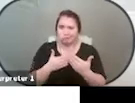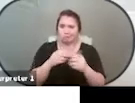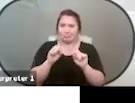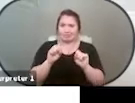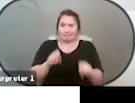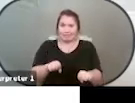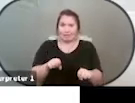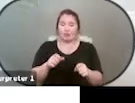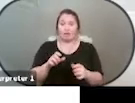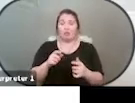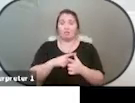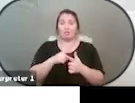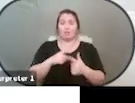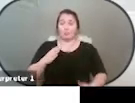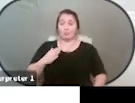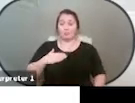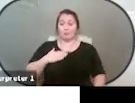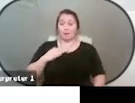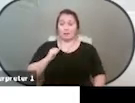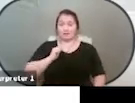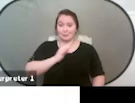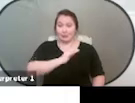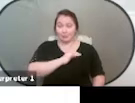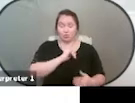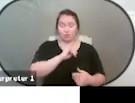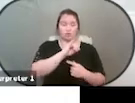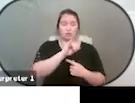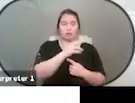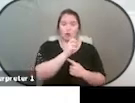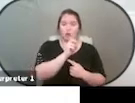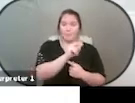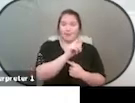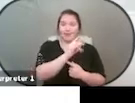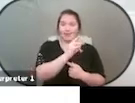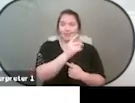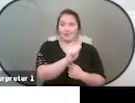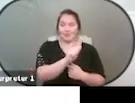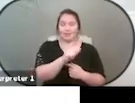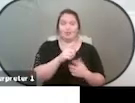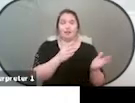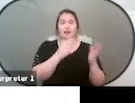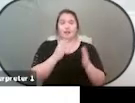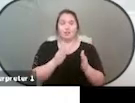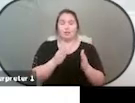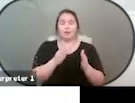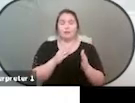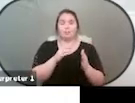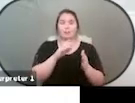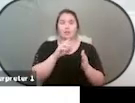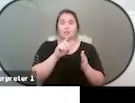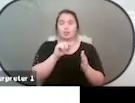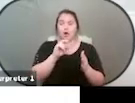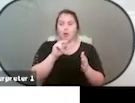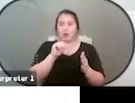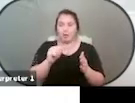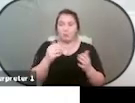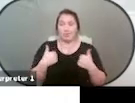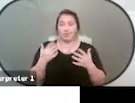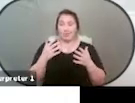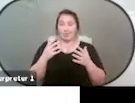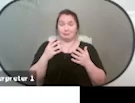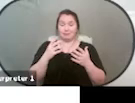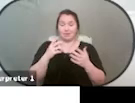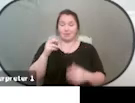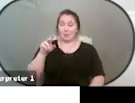my staff, Donna McKethan and Robin Wilson and Dina Kornblum, wrote the planning grant for that. And that's what we